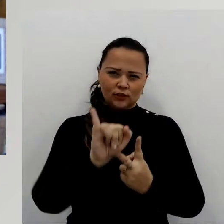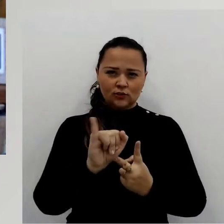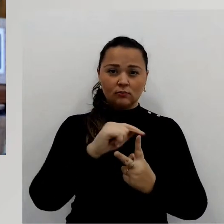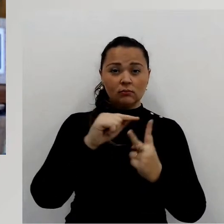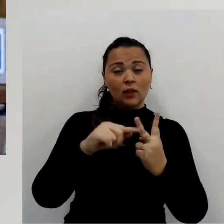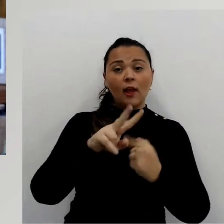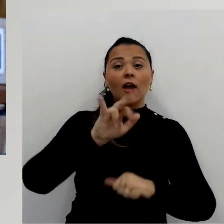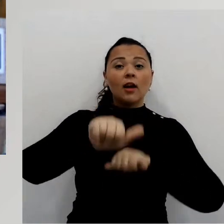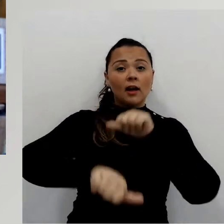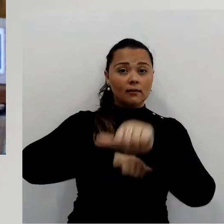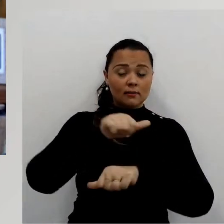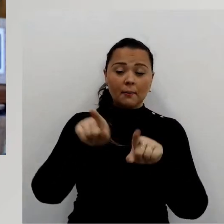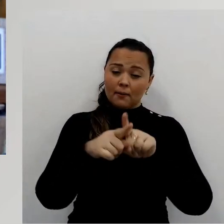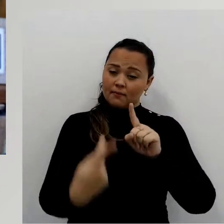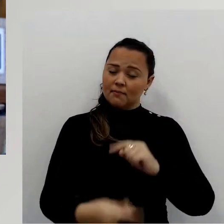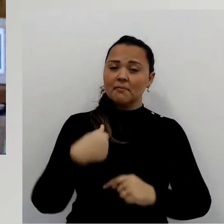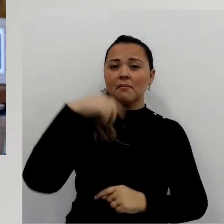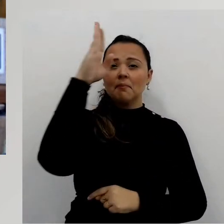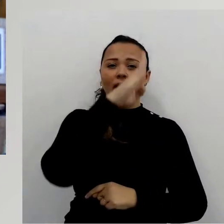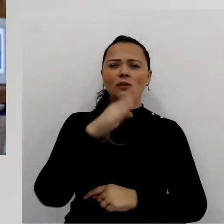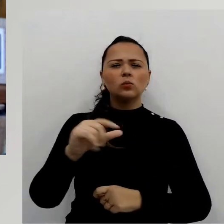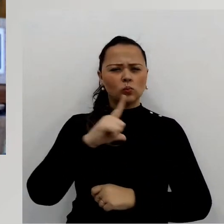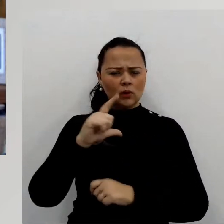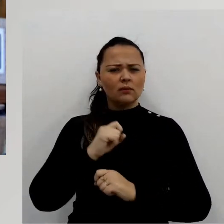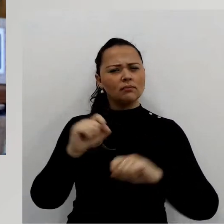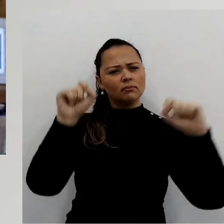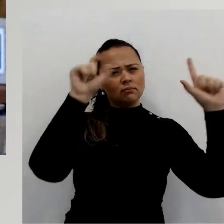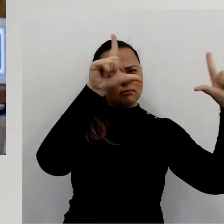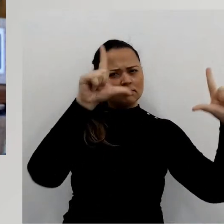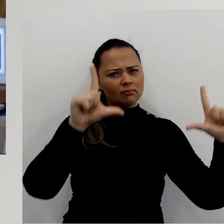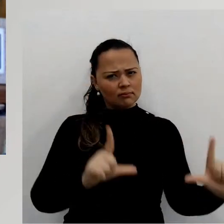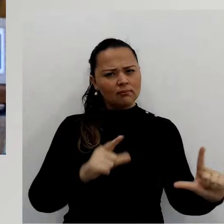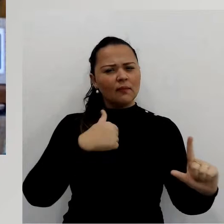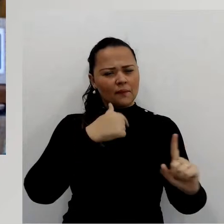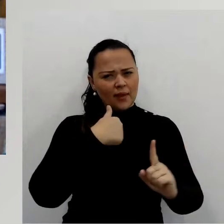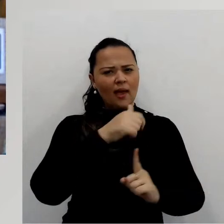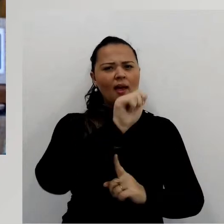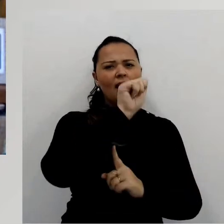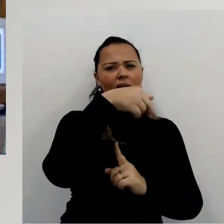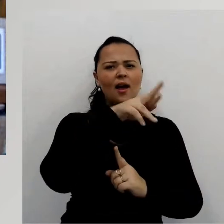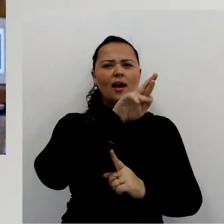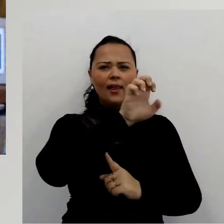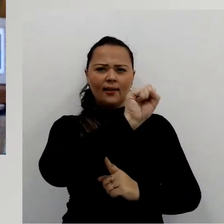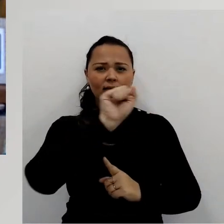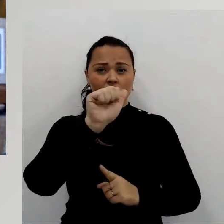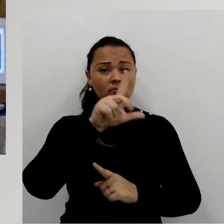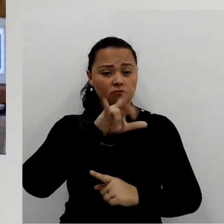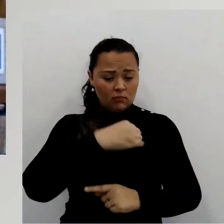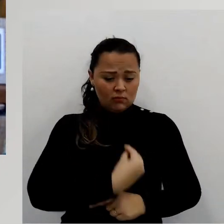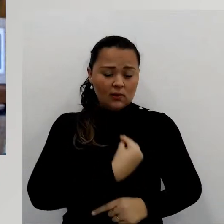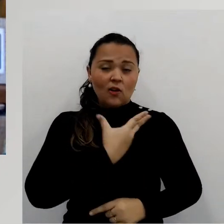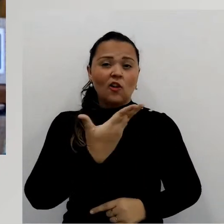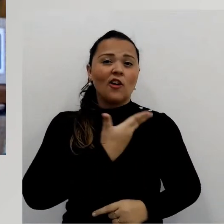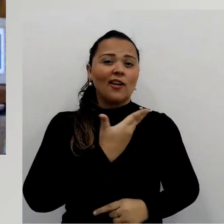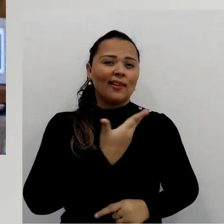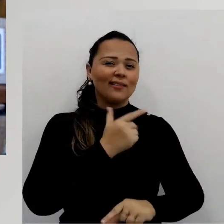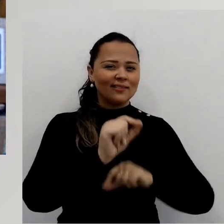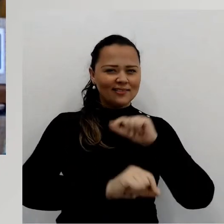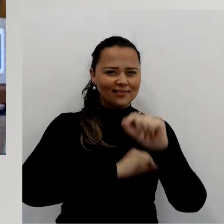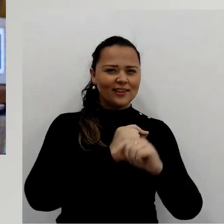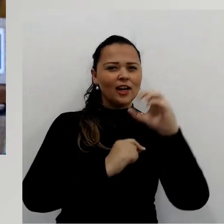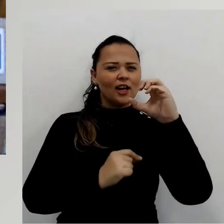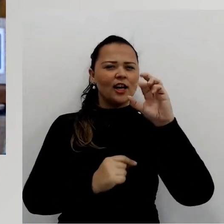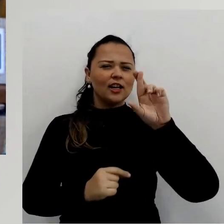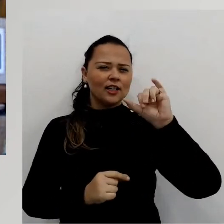thank you for being here. And in the national panel, we'll have Sid from Anversa and my colleague